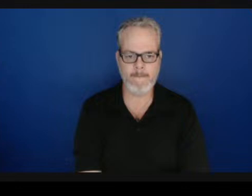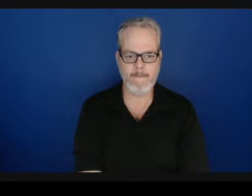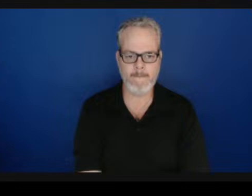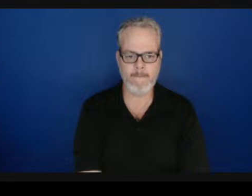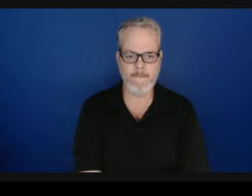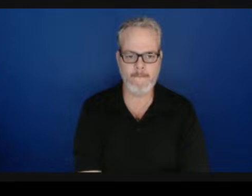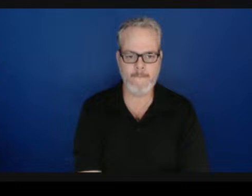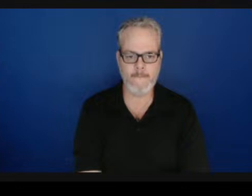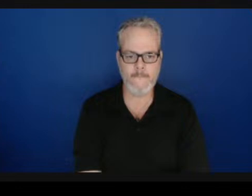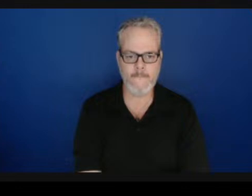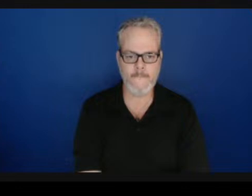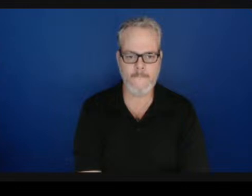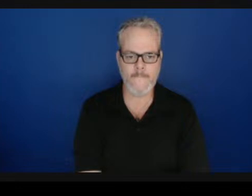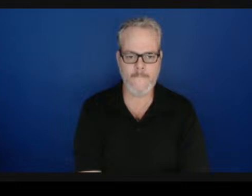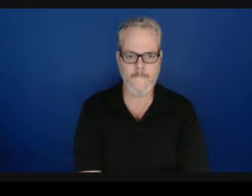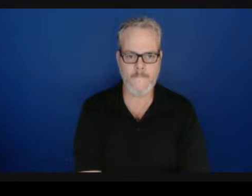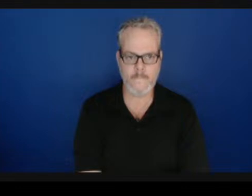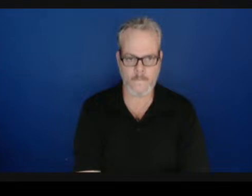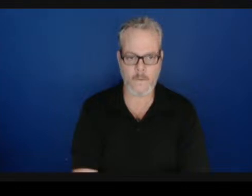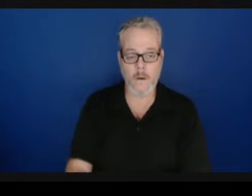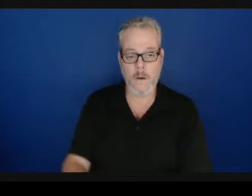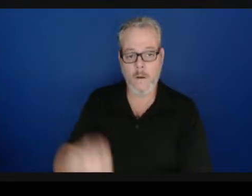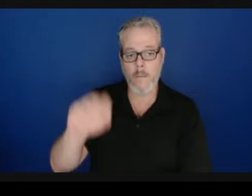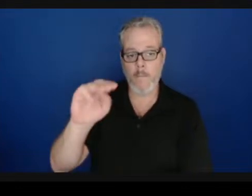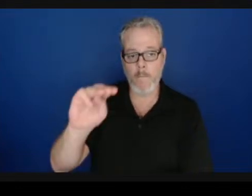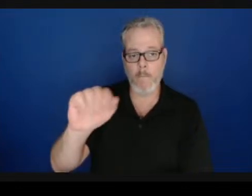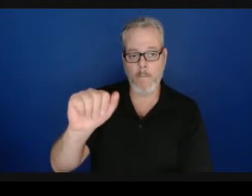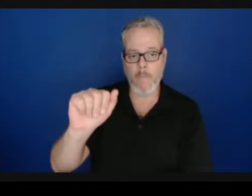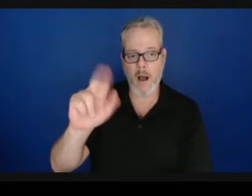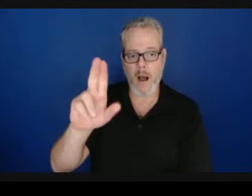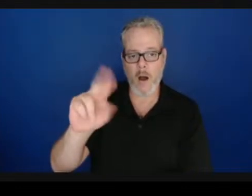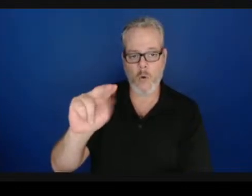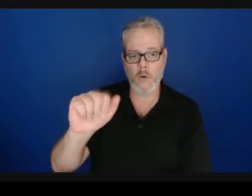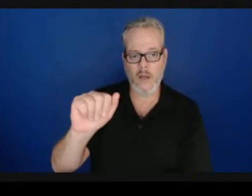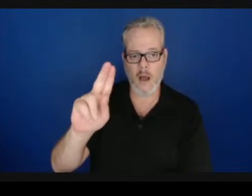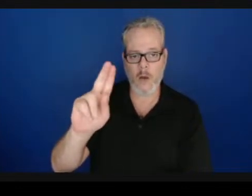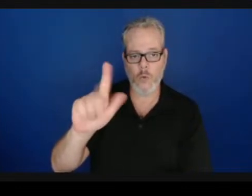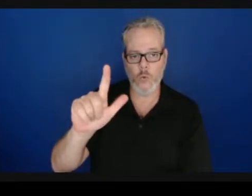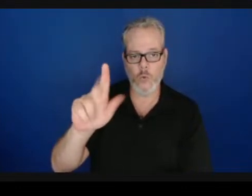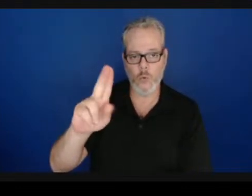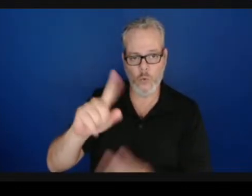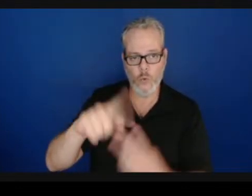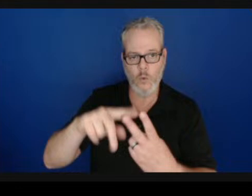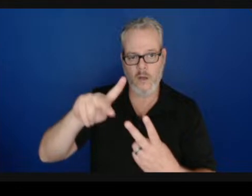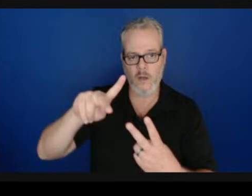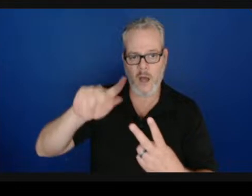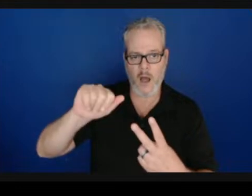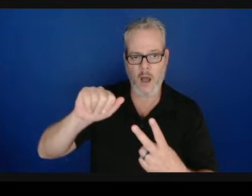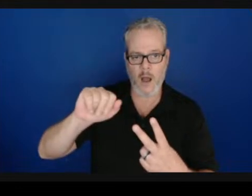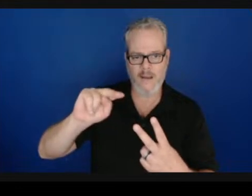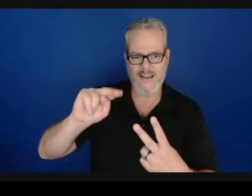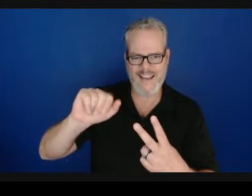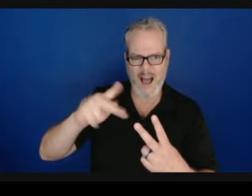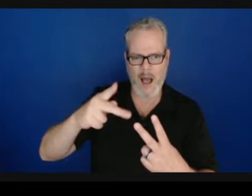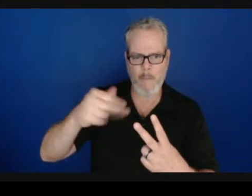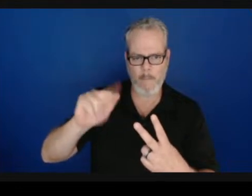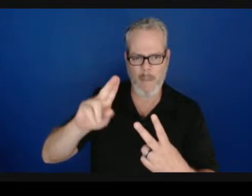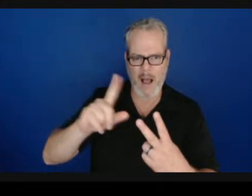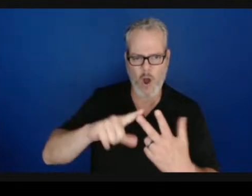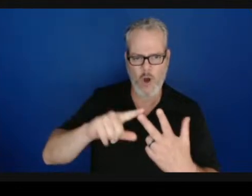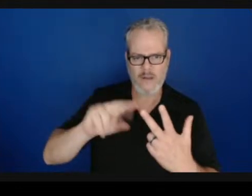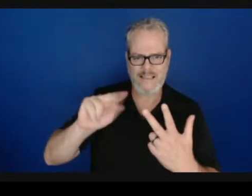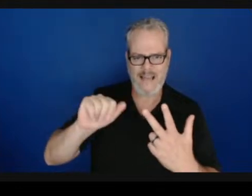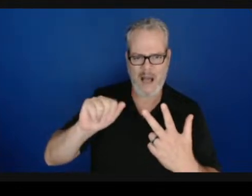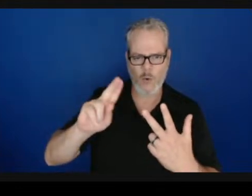The Manaulu, Nāpau, and Nalu trails are closed. That includes the